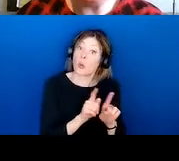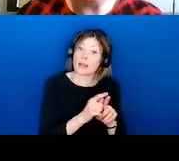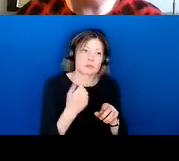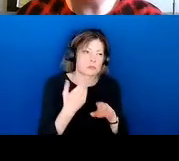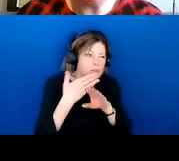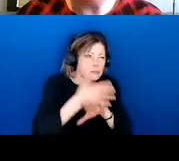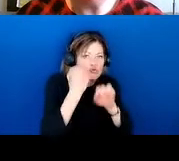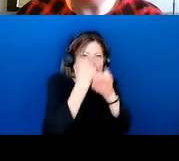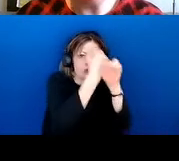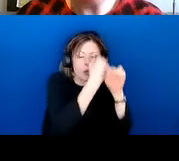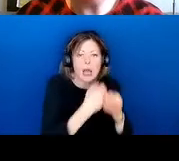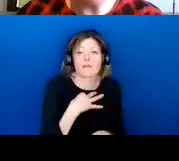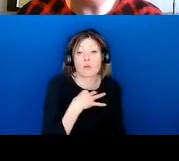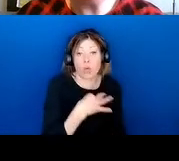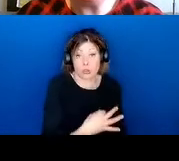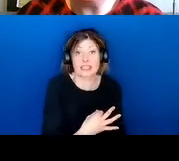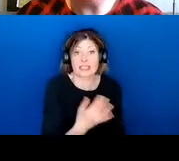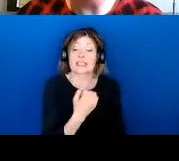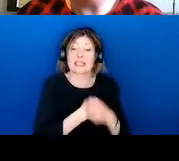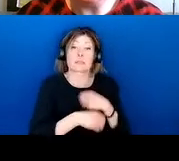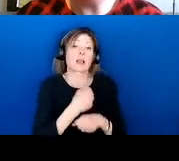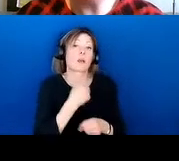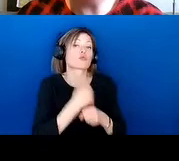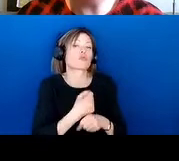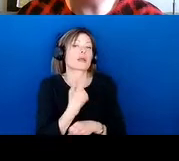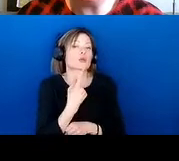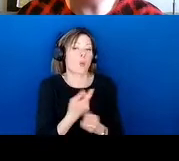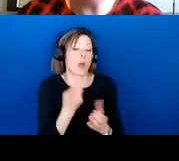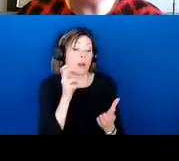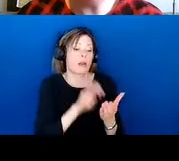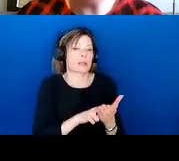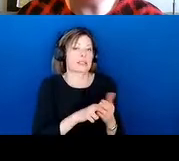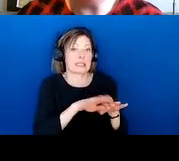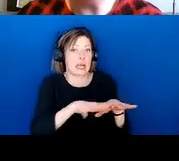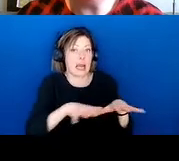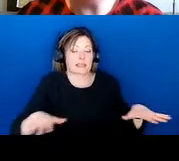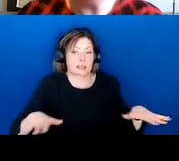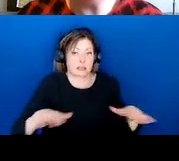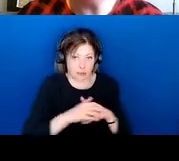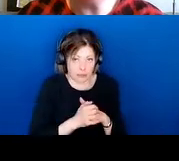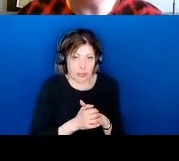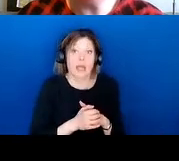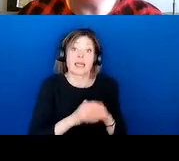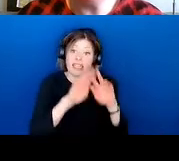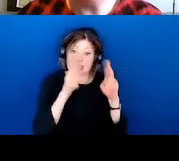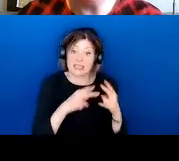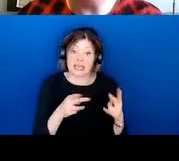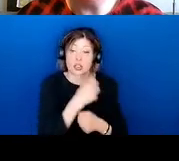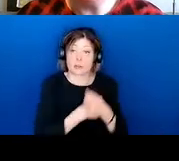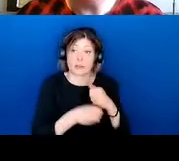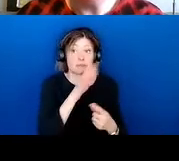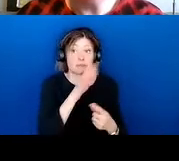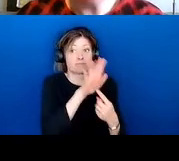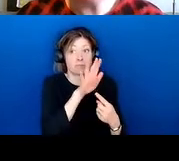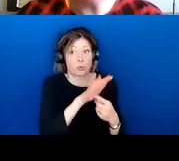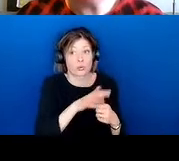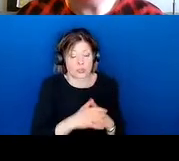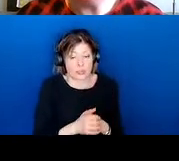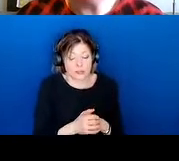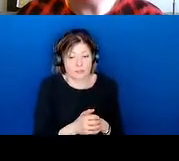is now a Grade 1 listed landscape and of great international importance.